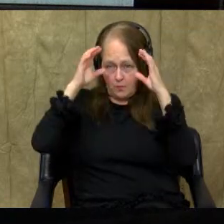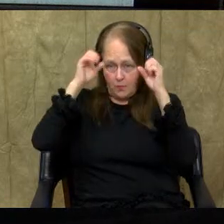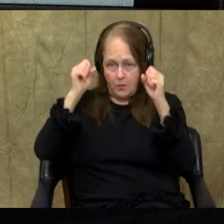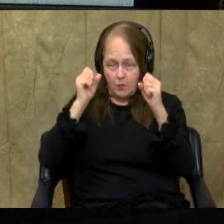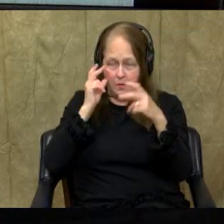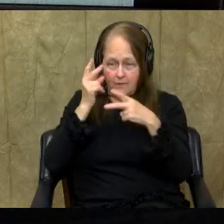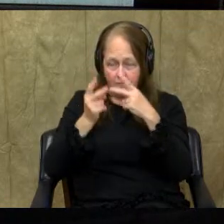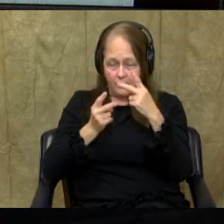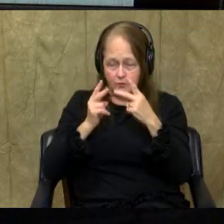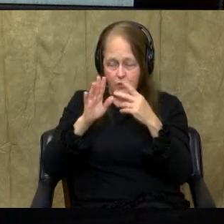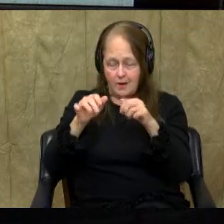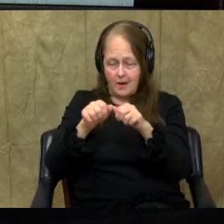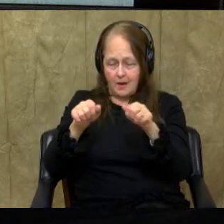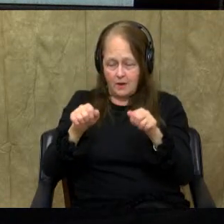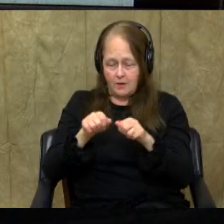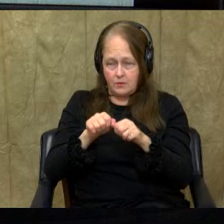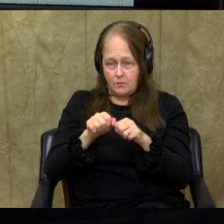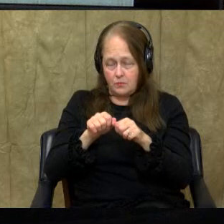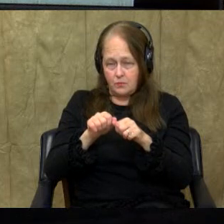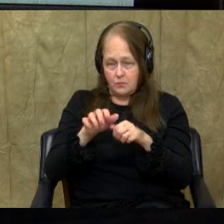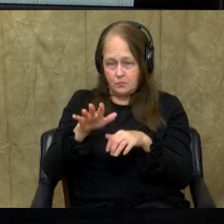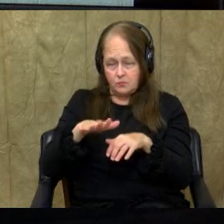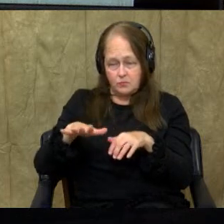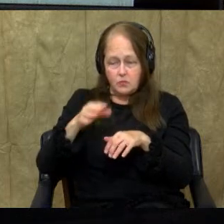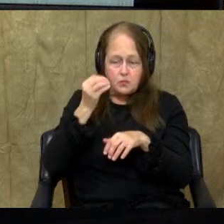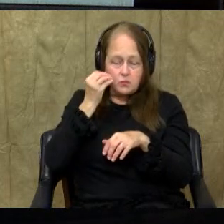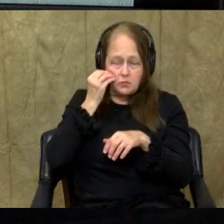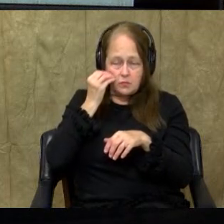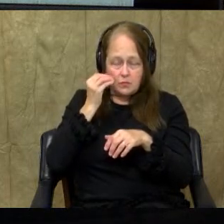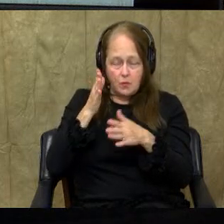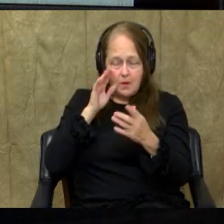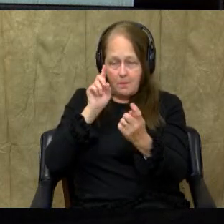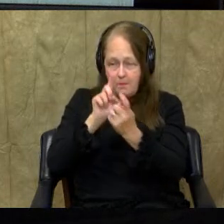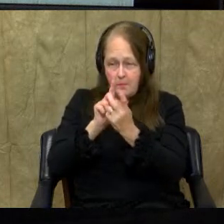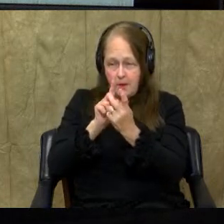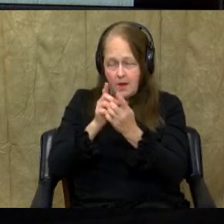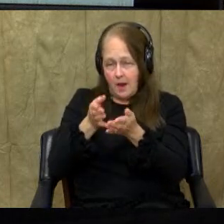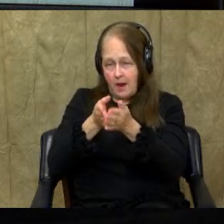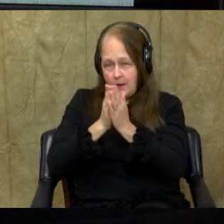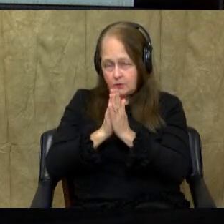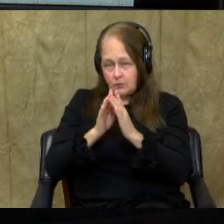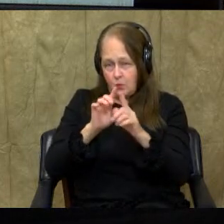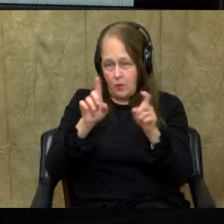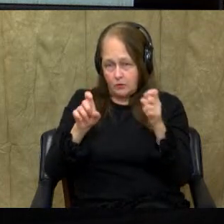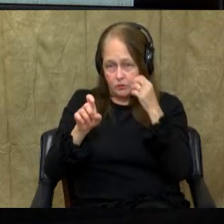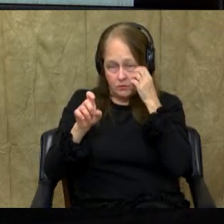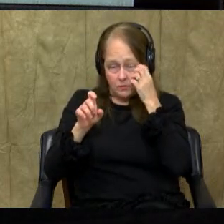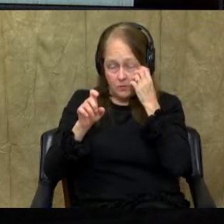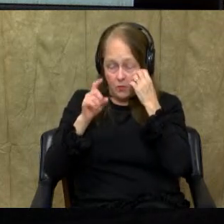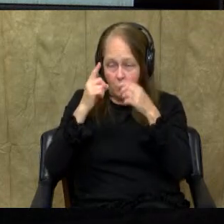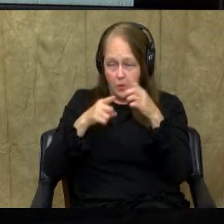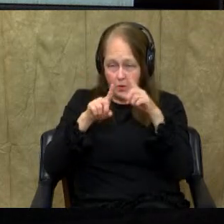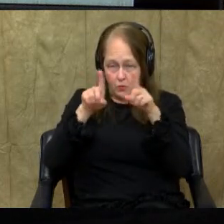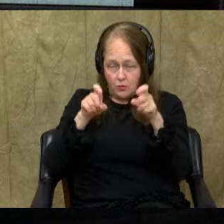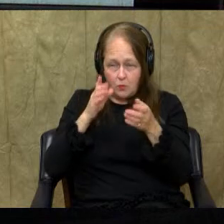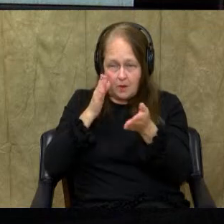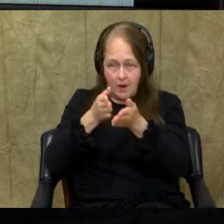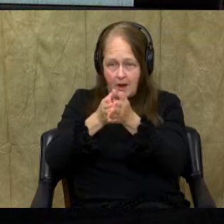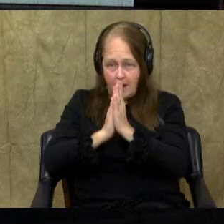3 pages. So go ahead and get that out. Or if you just want to listen and get your notes later, you